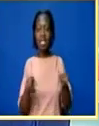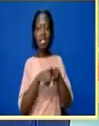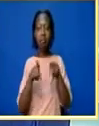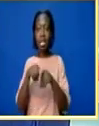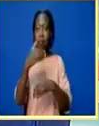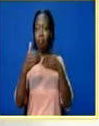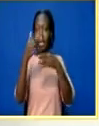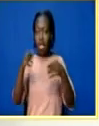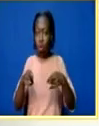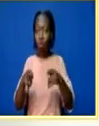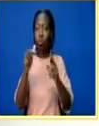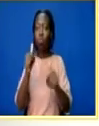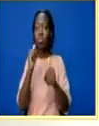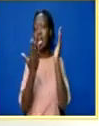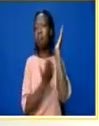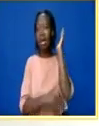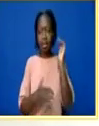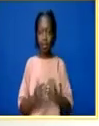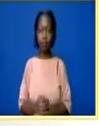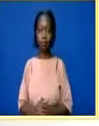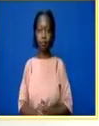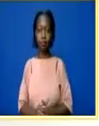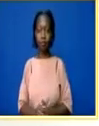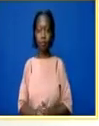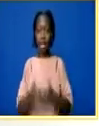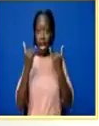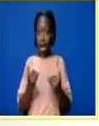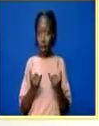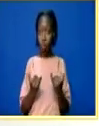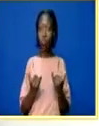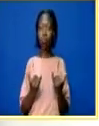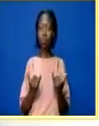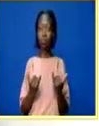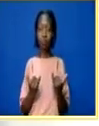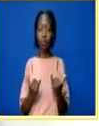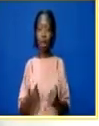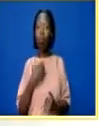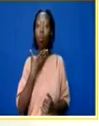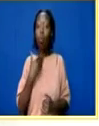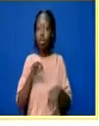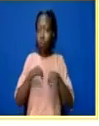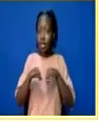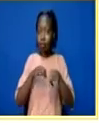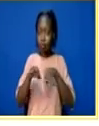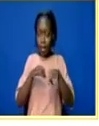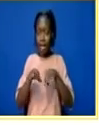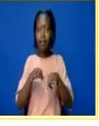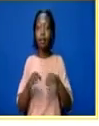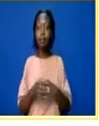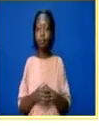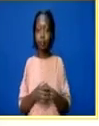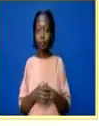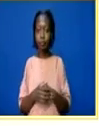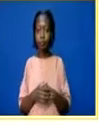have never seen tarmac for a very long time. Very true. So from there, I want to explain what we have just